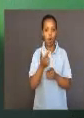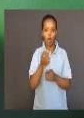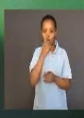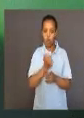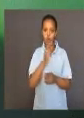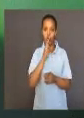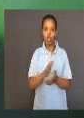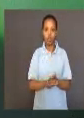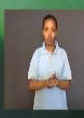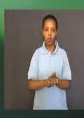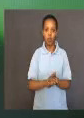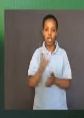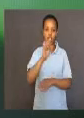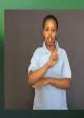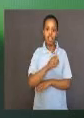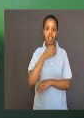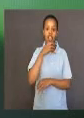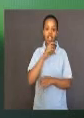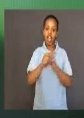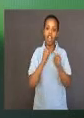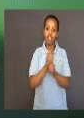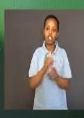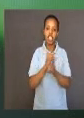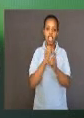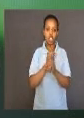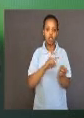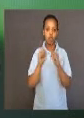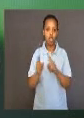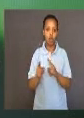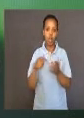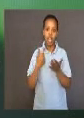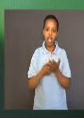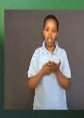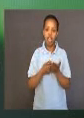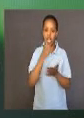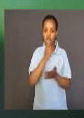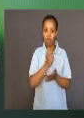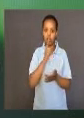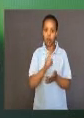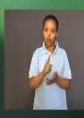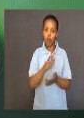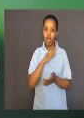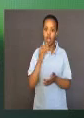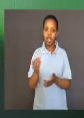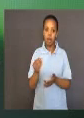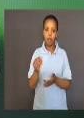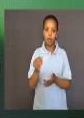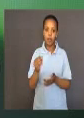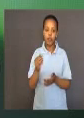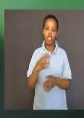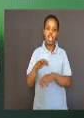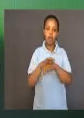Day-age and gap creationism is the belief that the beginnings of Earth took